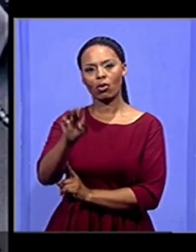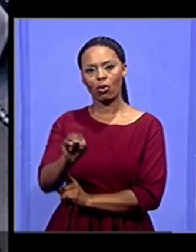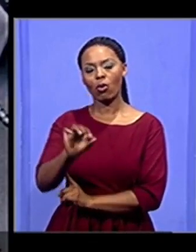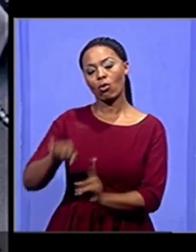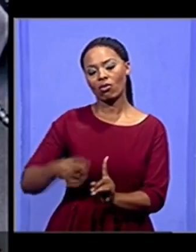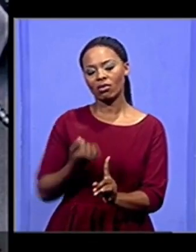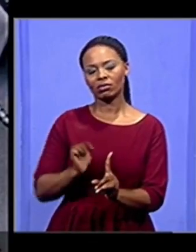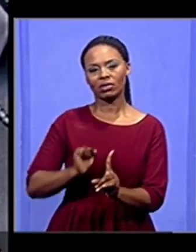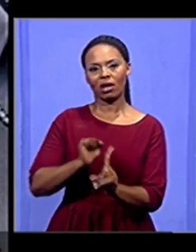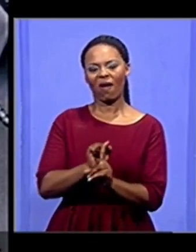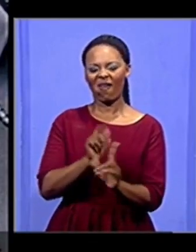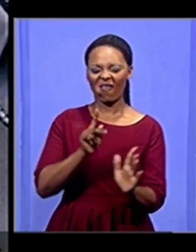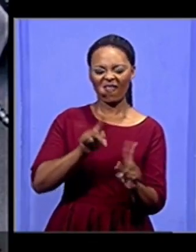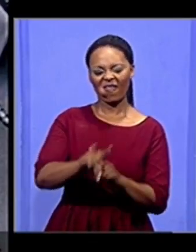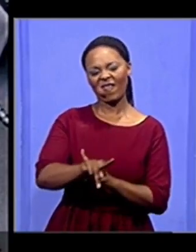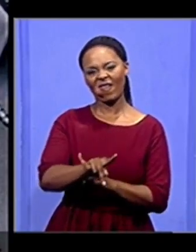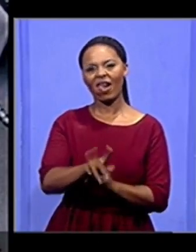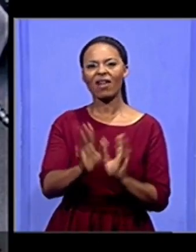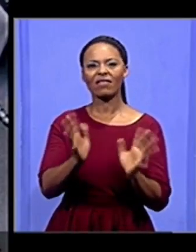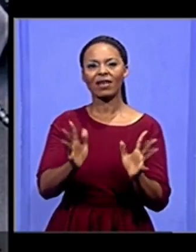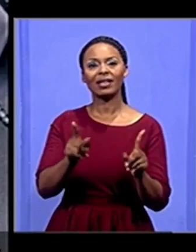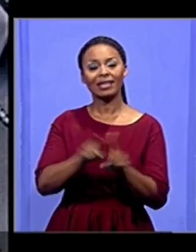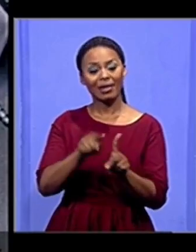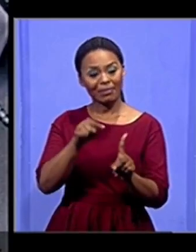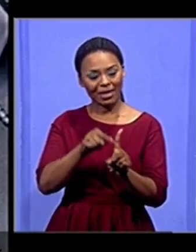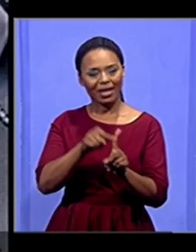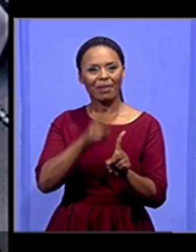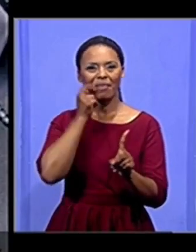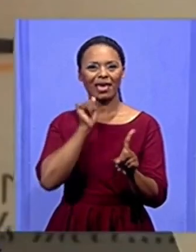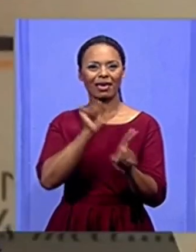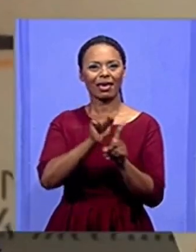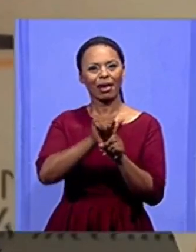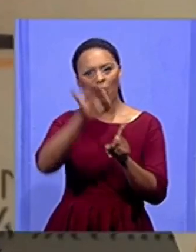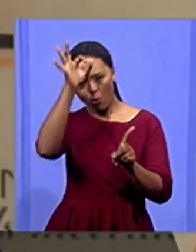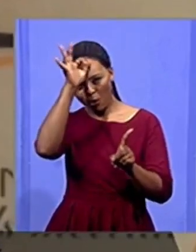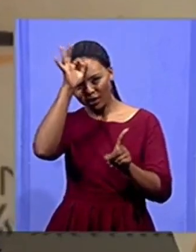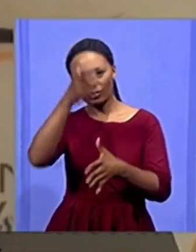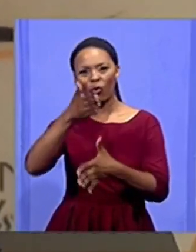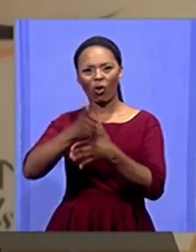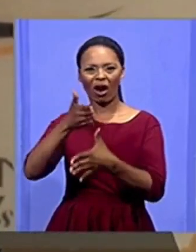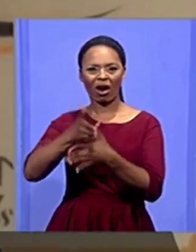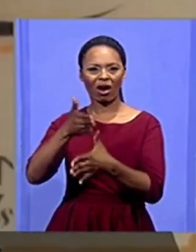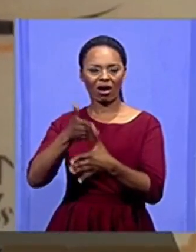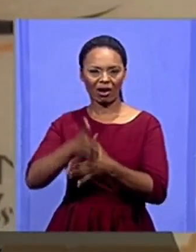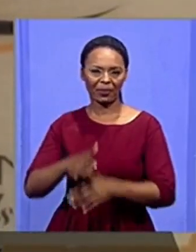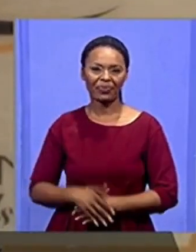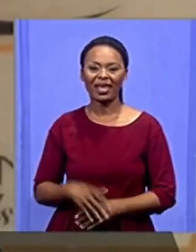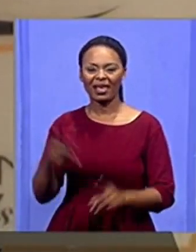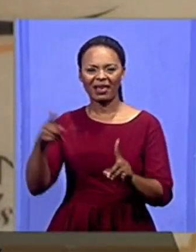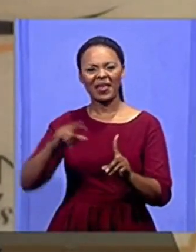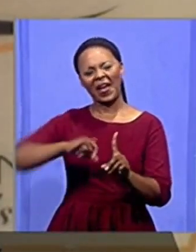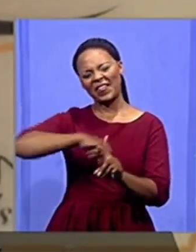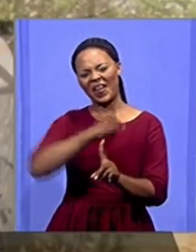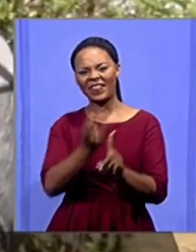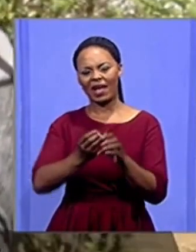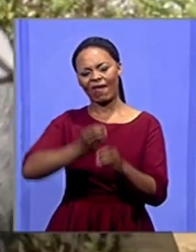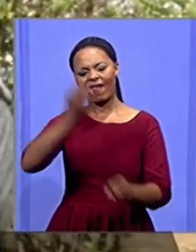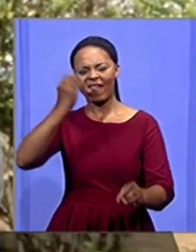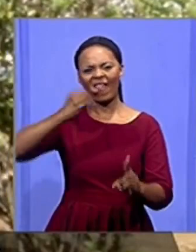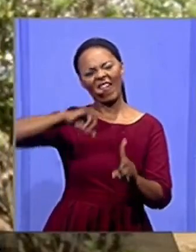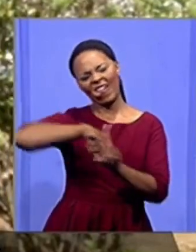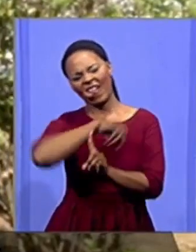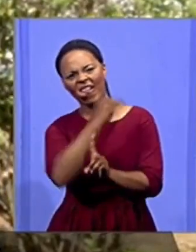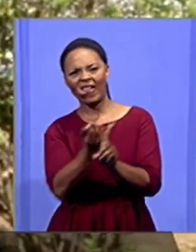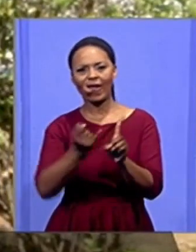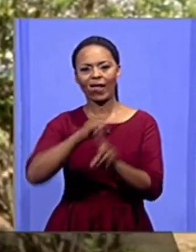gape yo e le go mošomi wa ditirelo tša sepodisa sa Afrika Borwa ka Hazyview mo go ya le ka dipego a mo hlabilego ka sebetša se bogale. He was